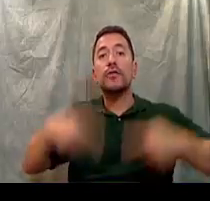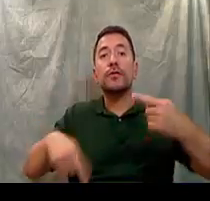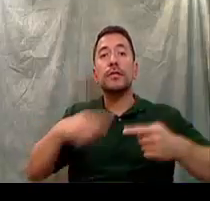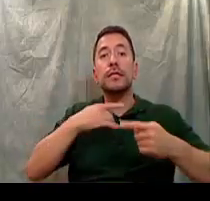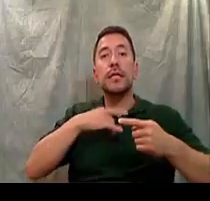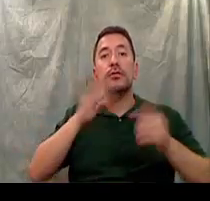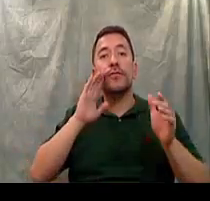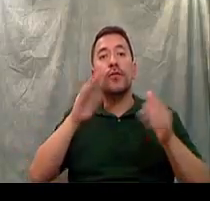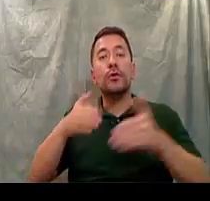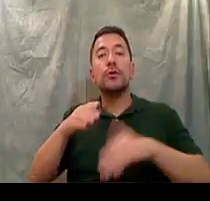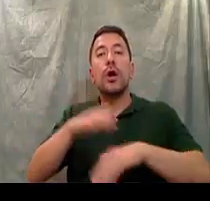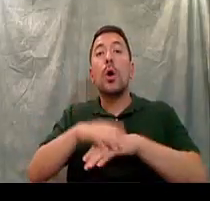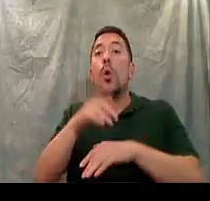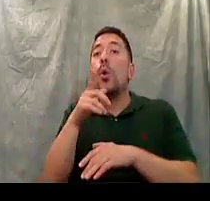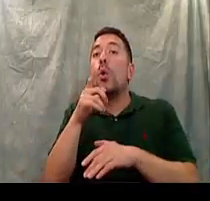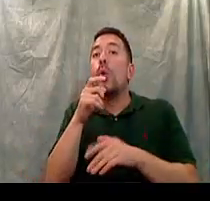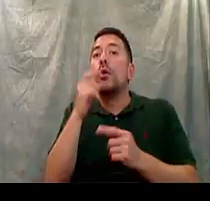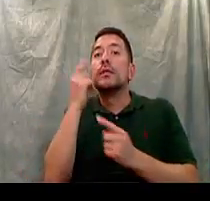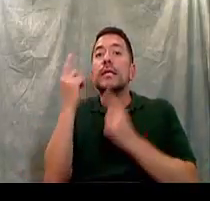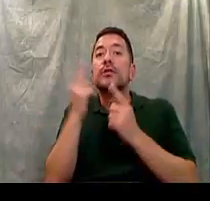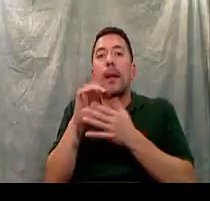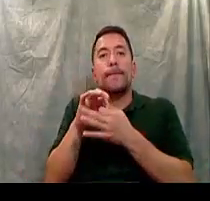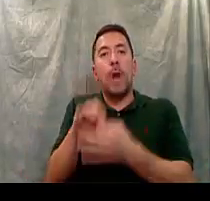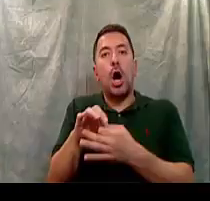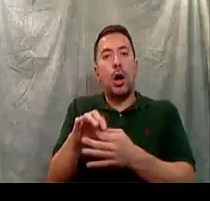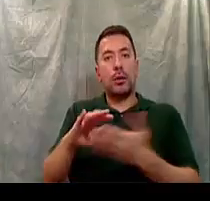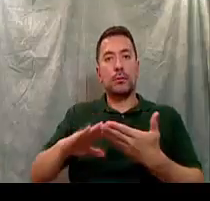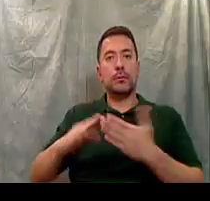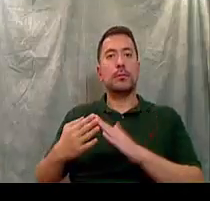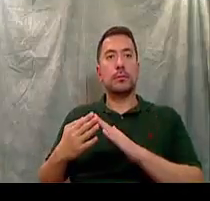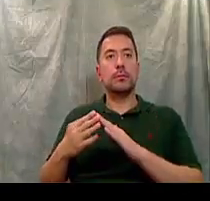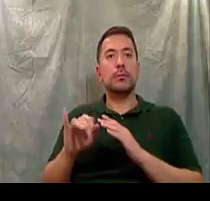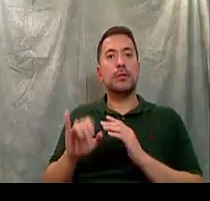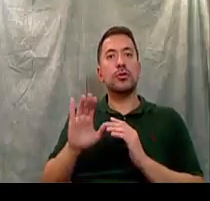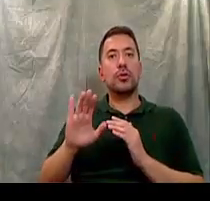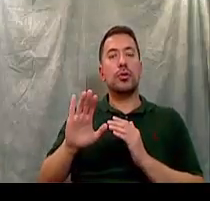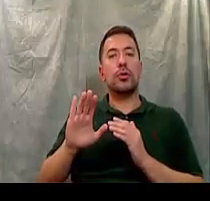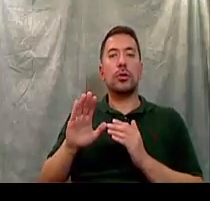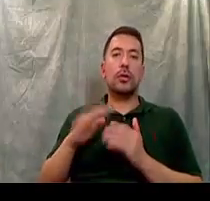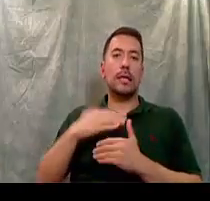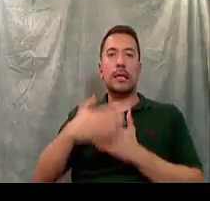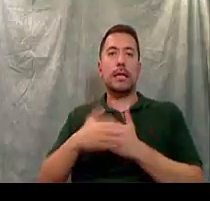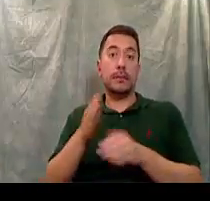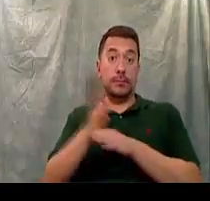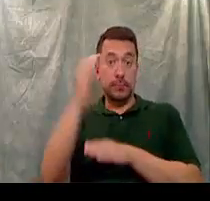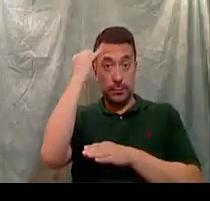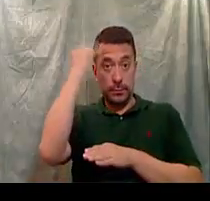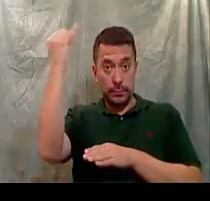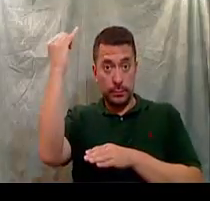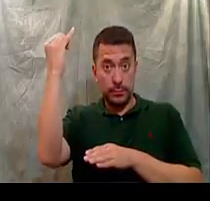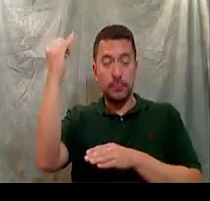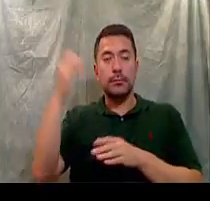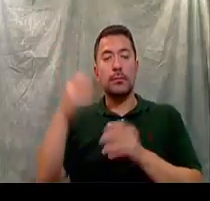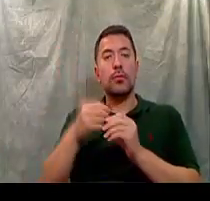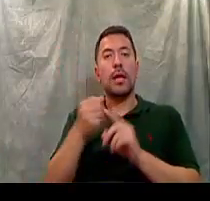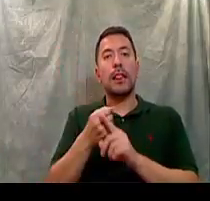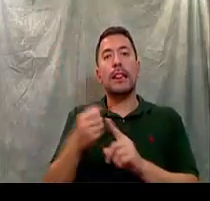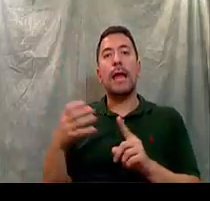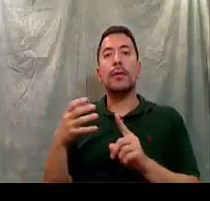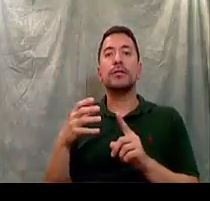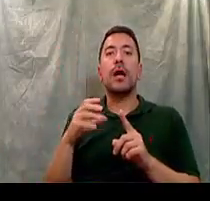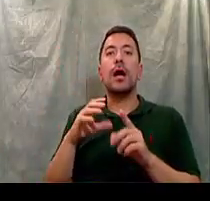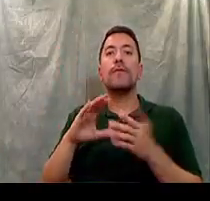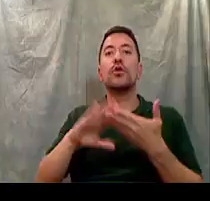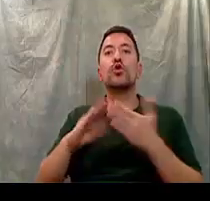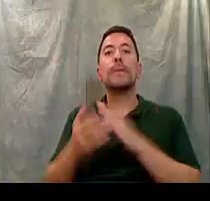often centers on who is considered in the community, right? So this is kind of her next big idea, elaboration of the